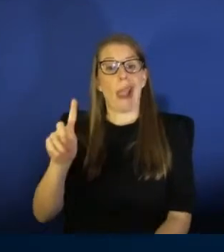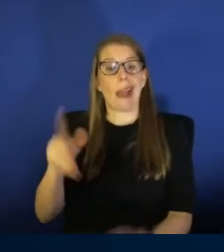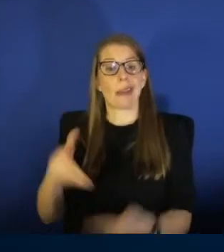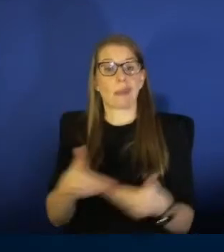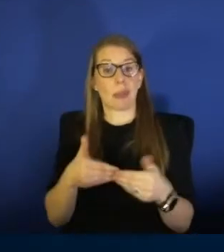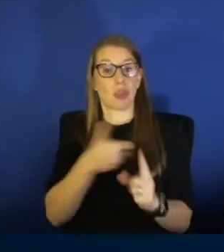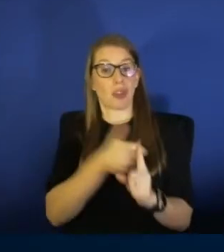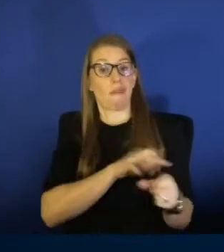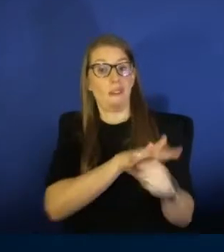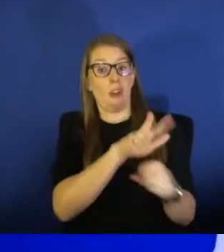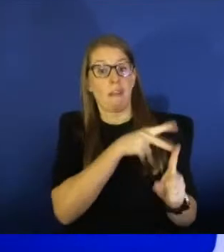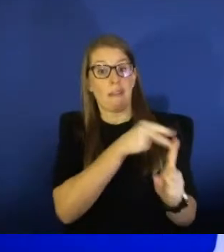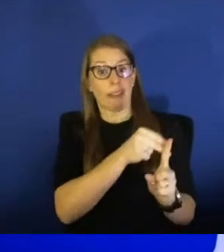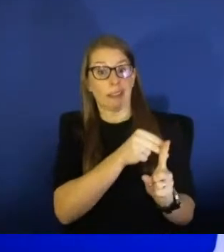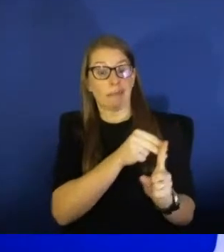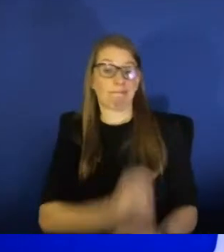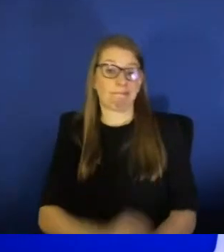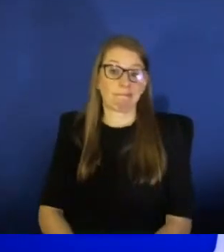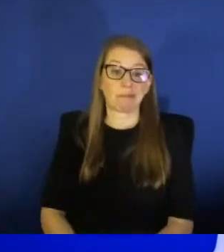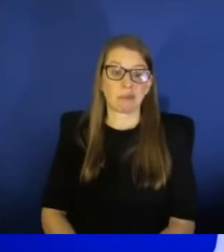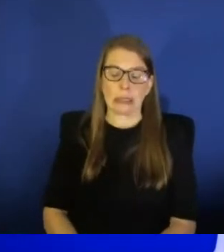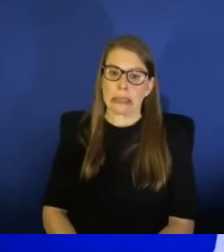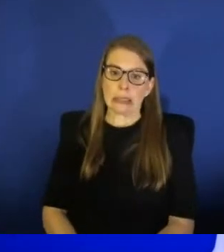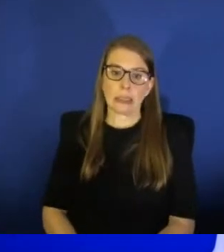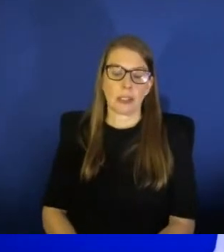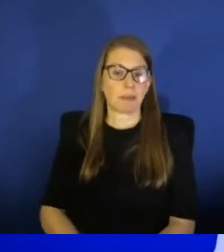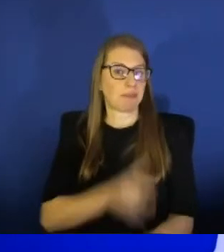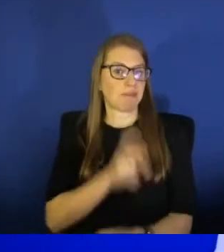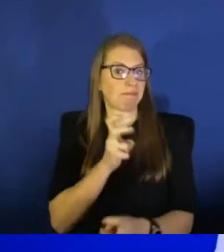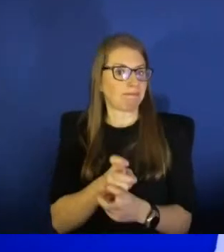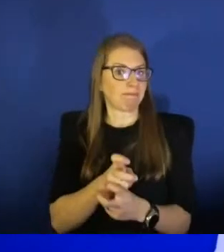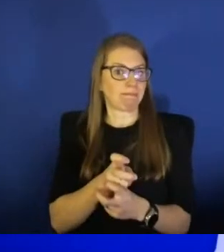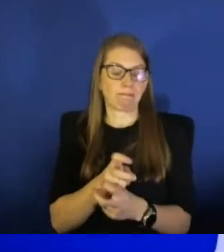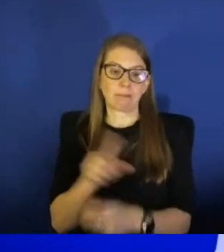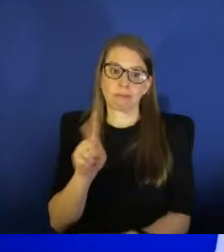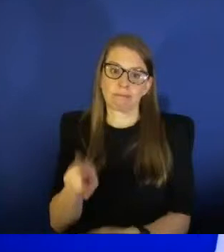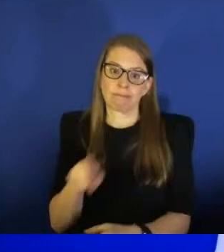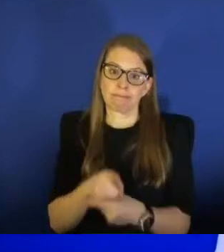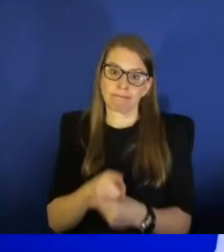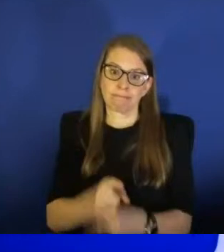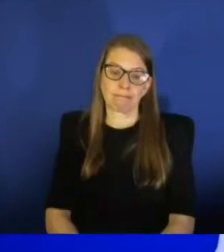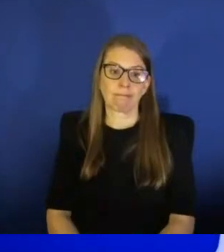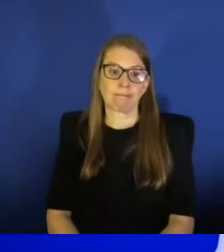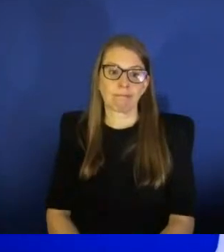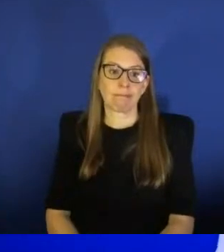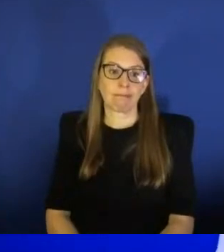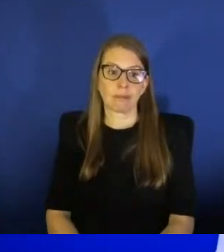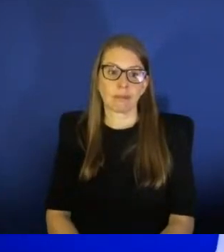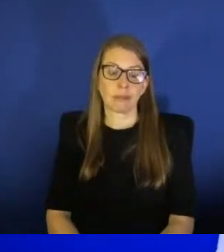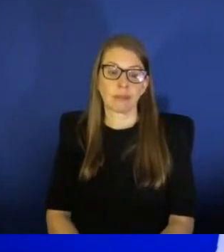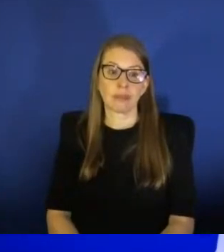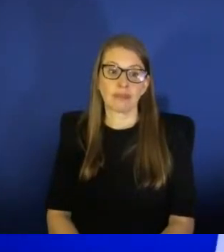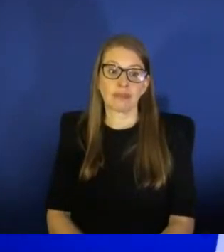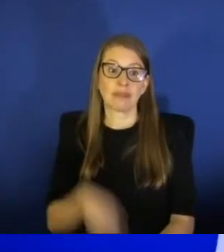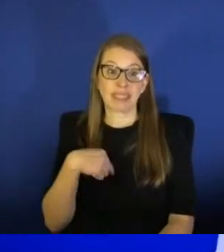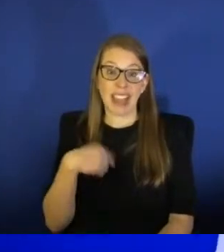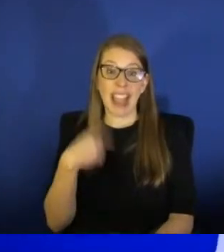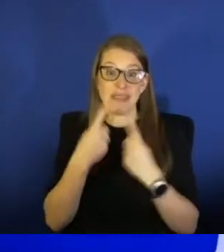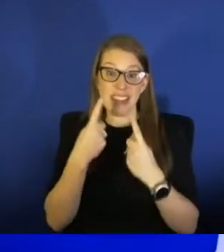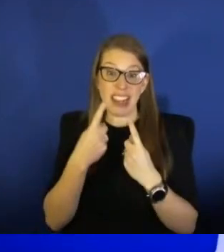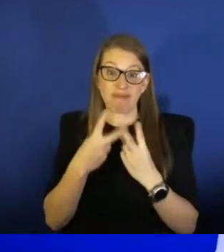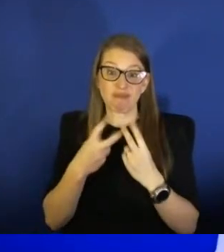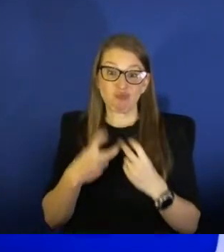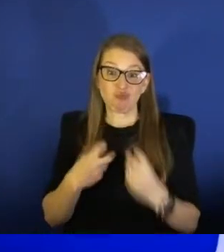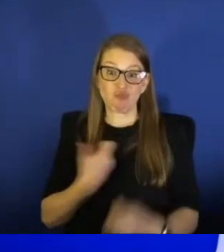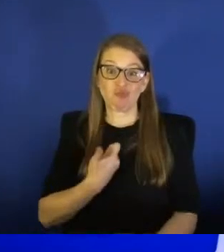Yeah, it's a hard question, isn't it? I mean, yeah, I'm thinking of that question myself because